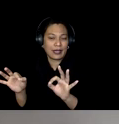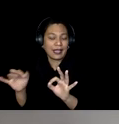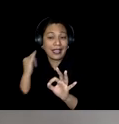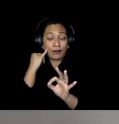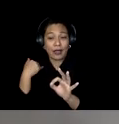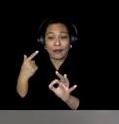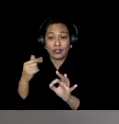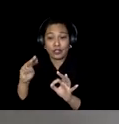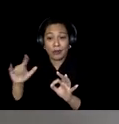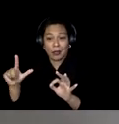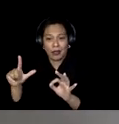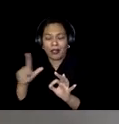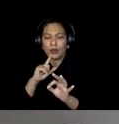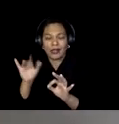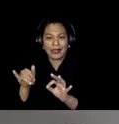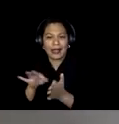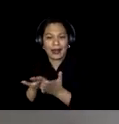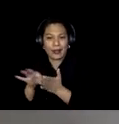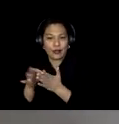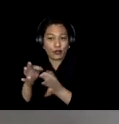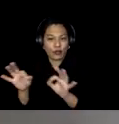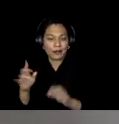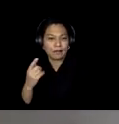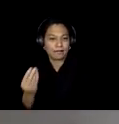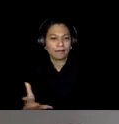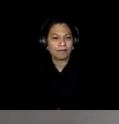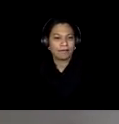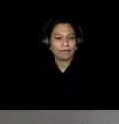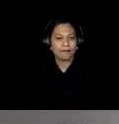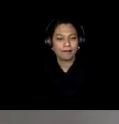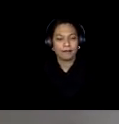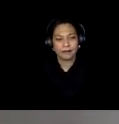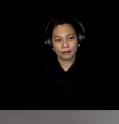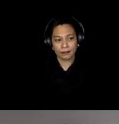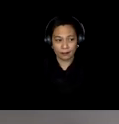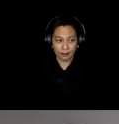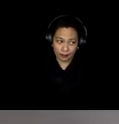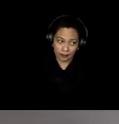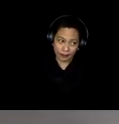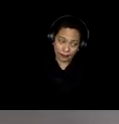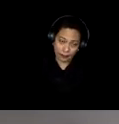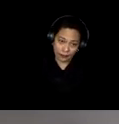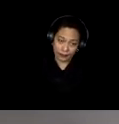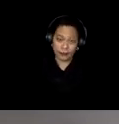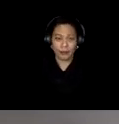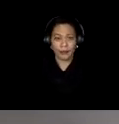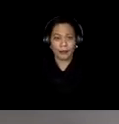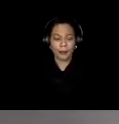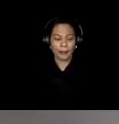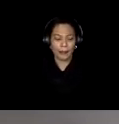Gmail account. So if we are searching for things related to business,